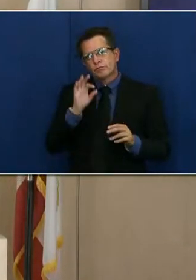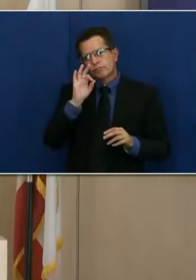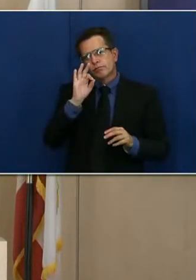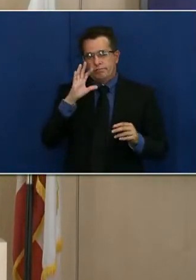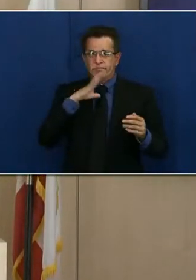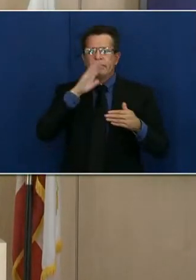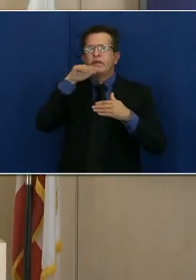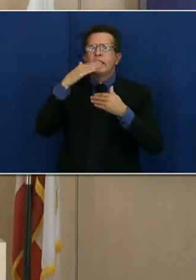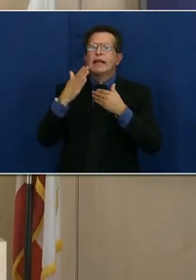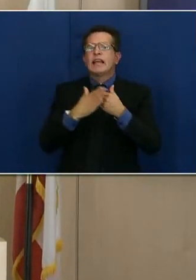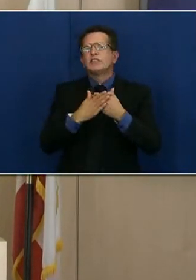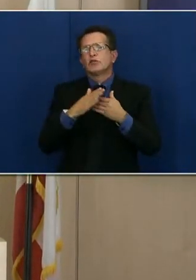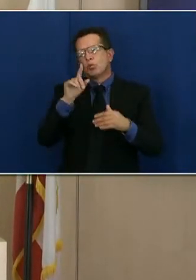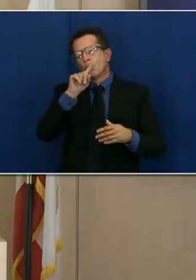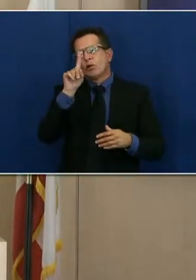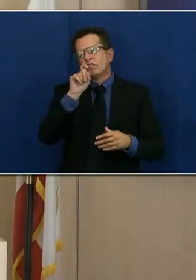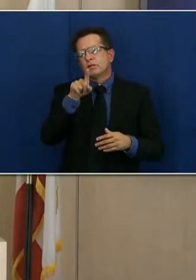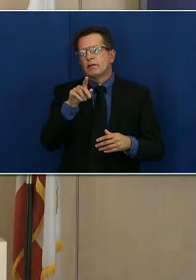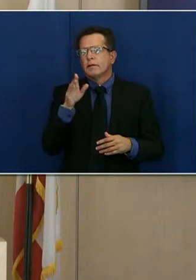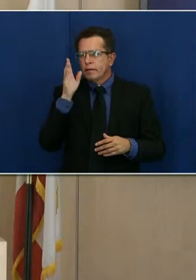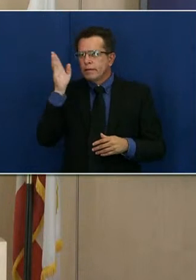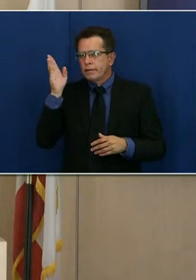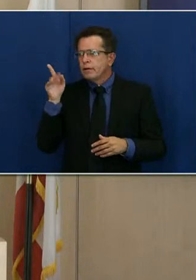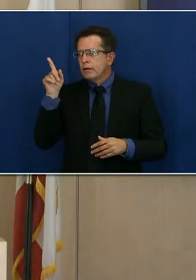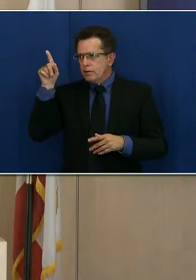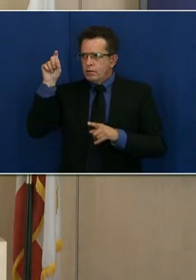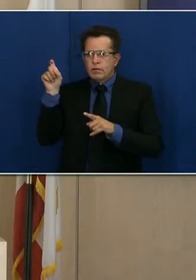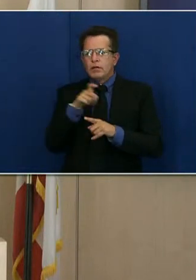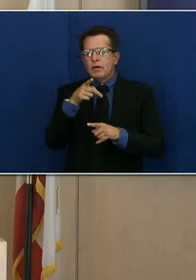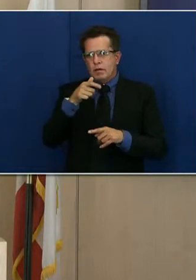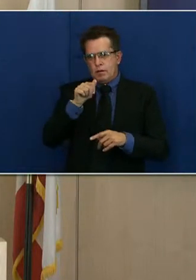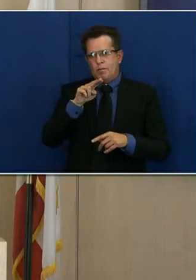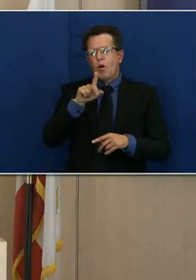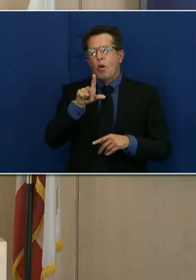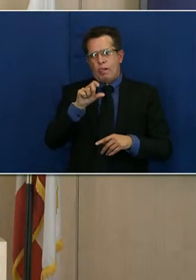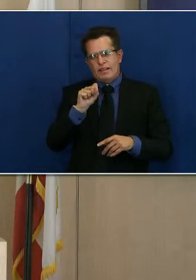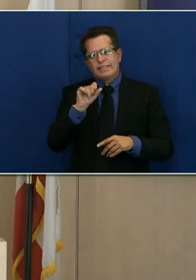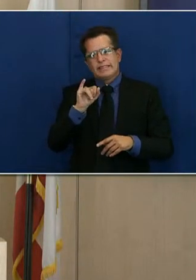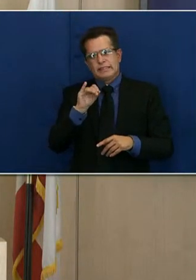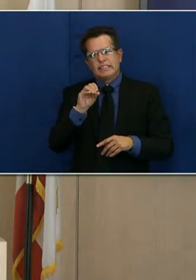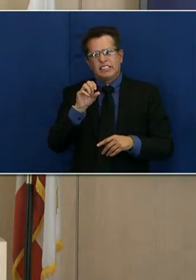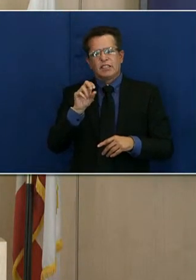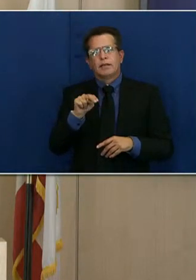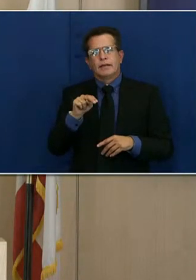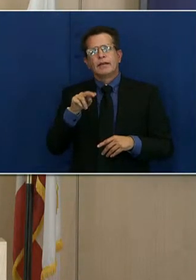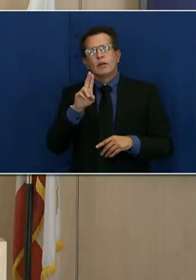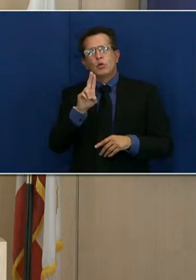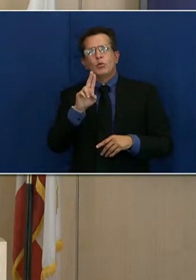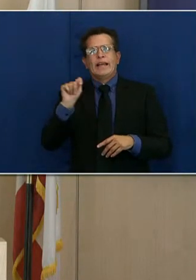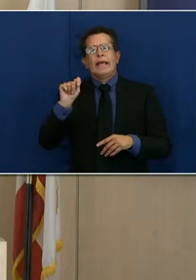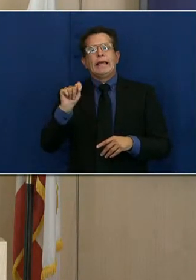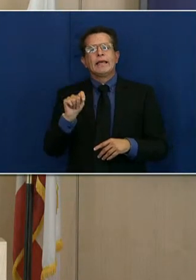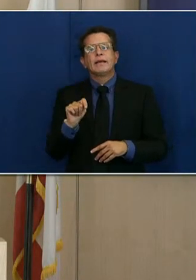We'll proceed on to the next question. Okay, this one is from Paul Sisson with the San Diego Union Tribune.